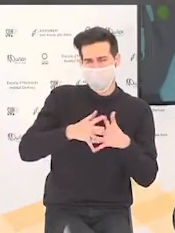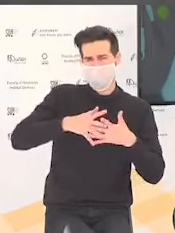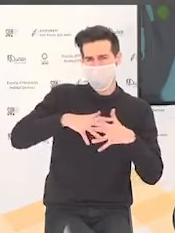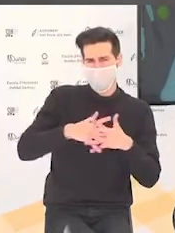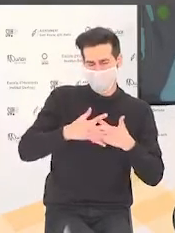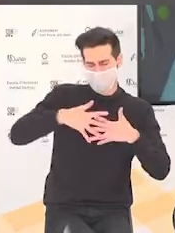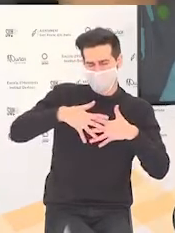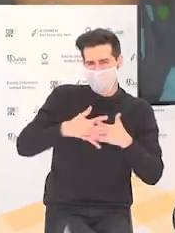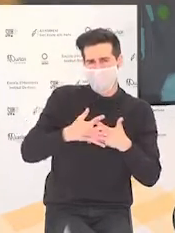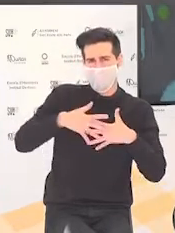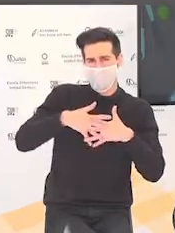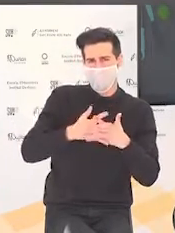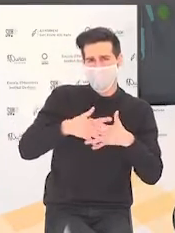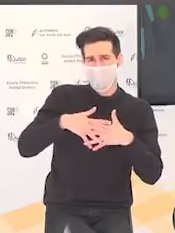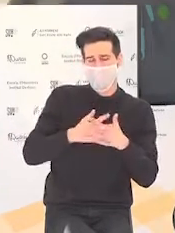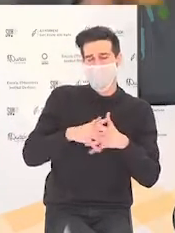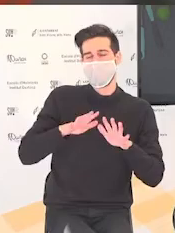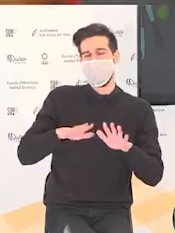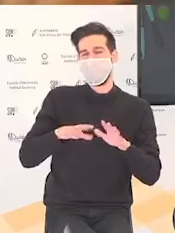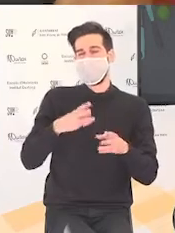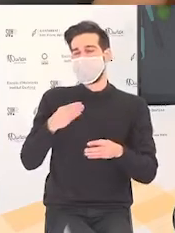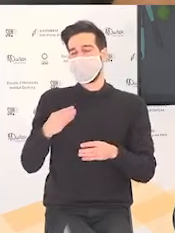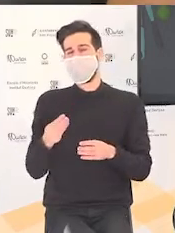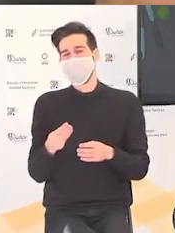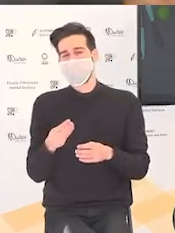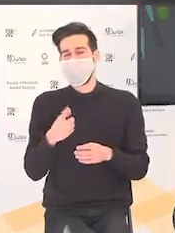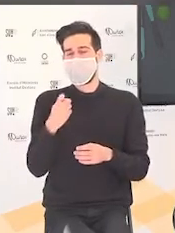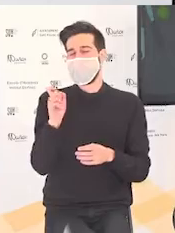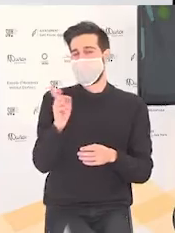Tampoco hace falta mezclarlo mucho, mucho.